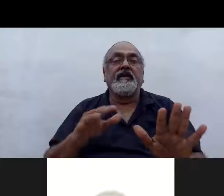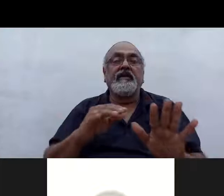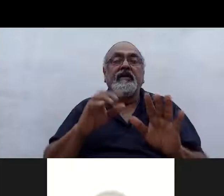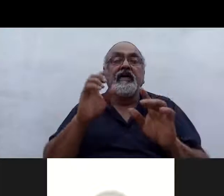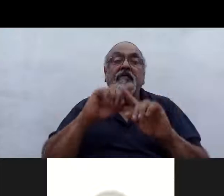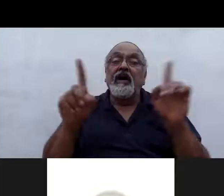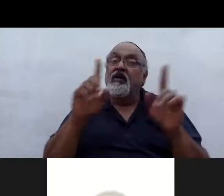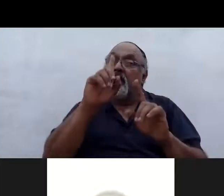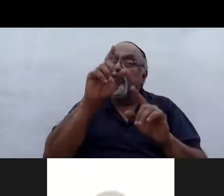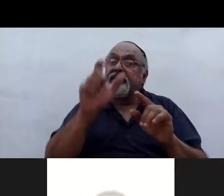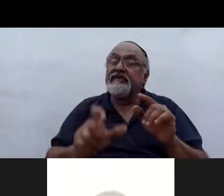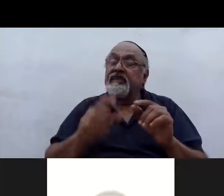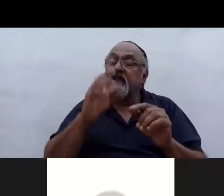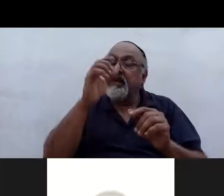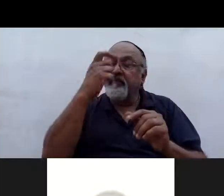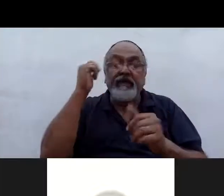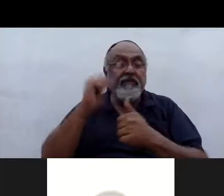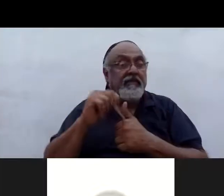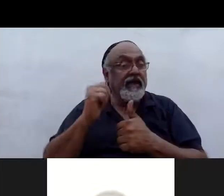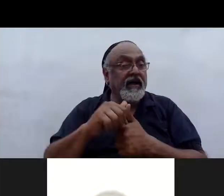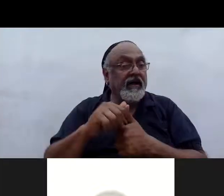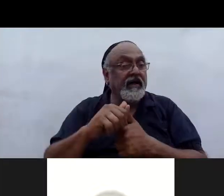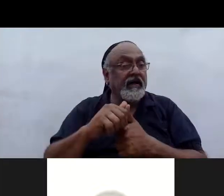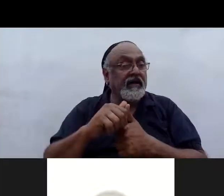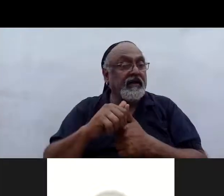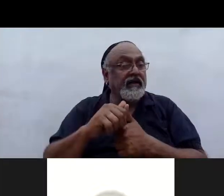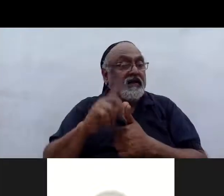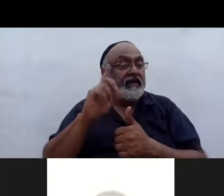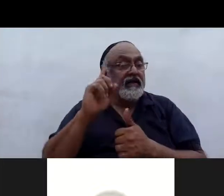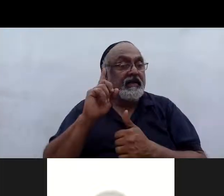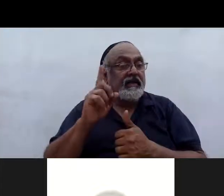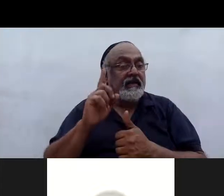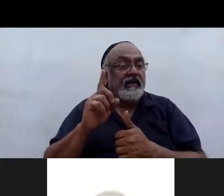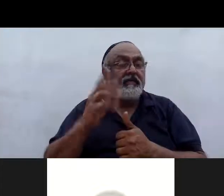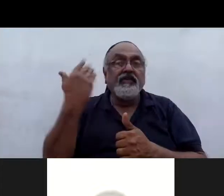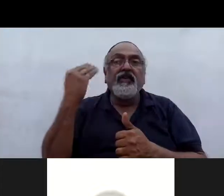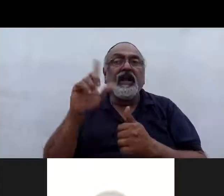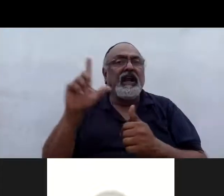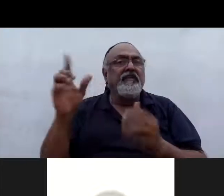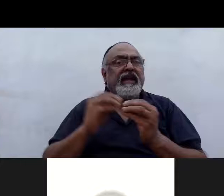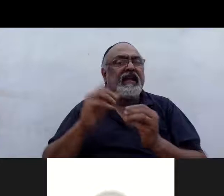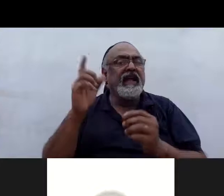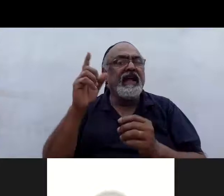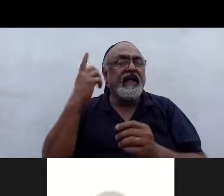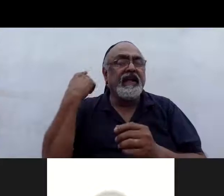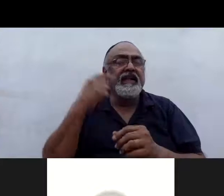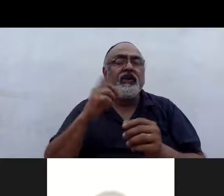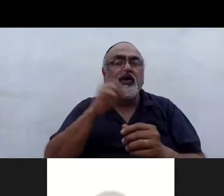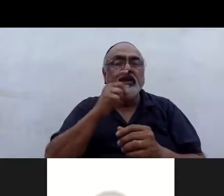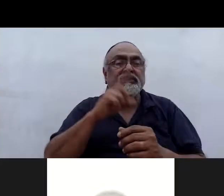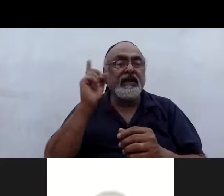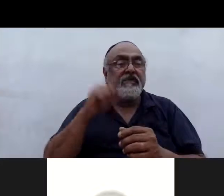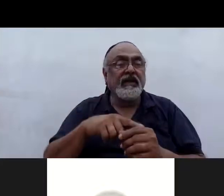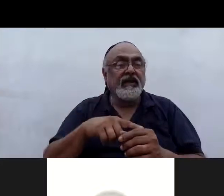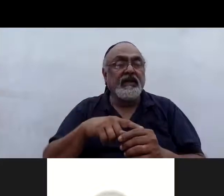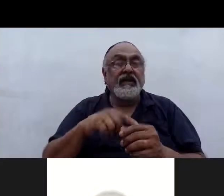remember mostly what during the LLB days, what we used to do was just take, as we saw, the